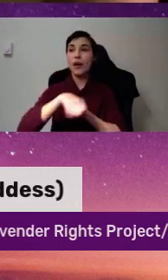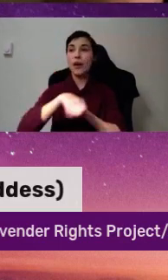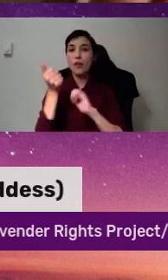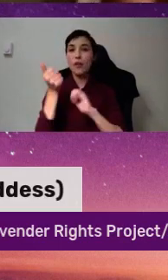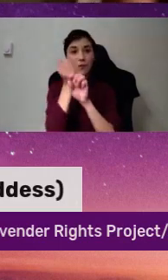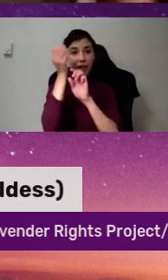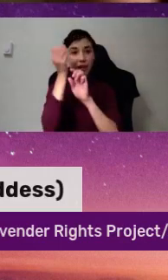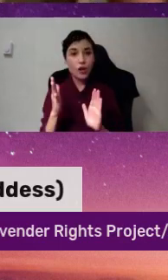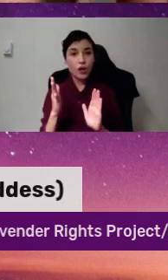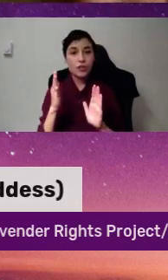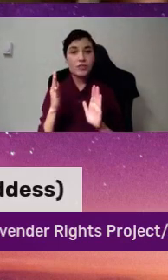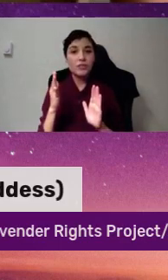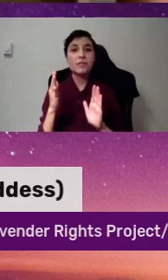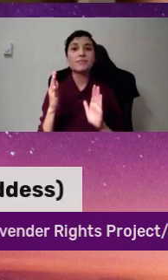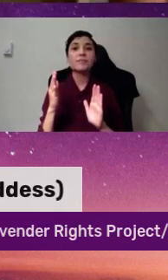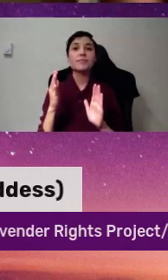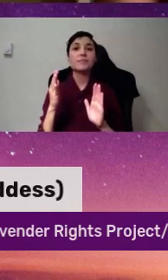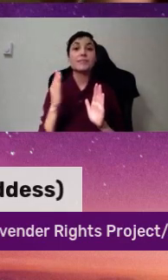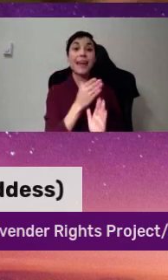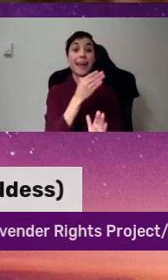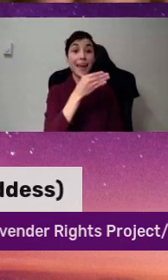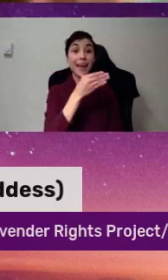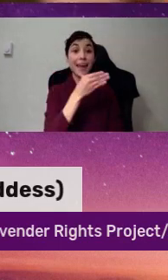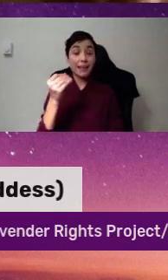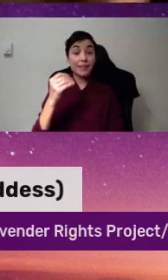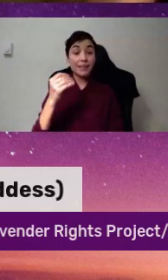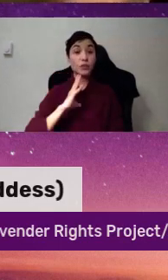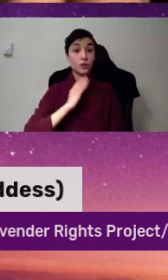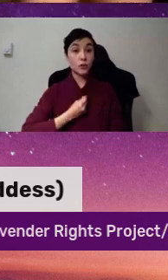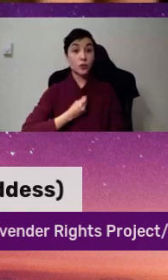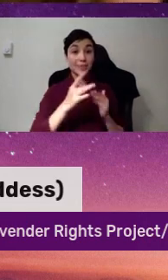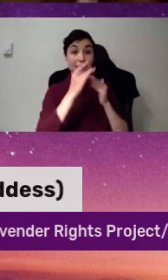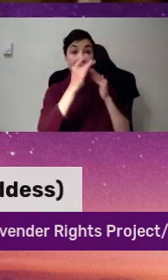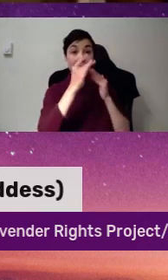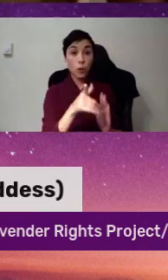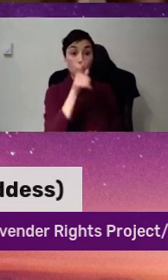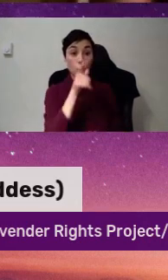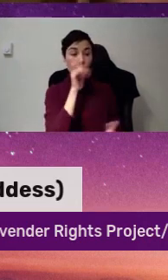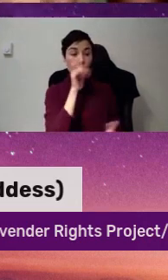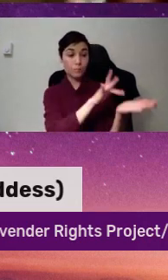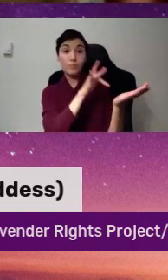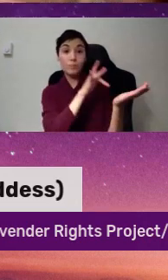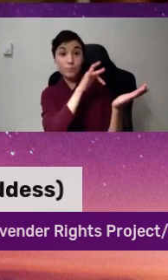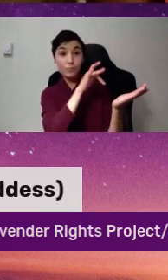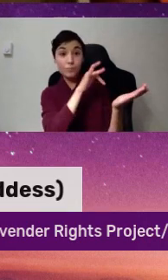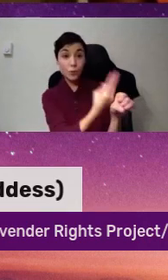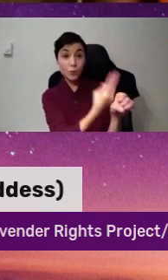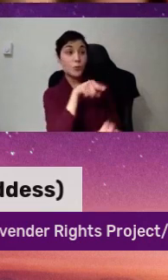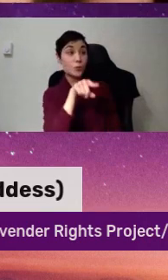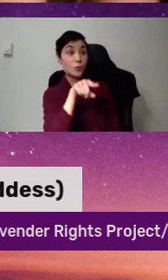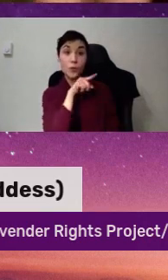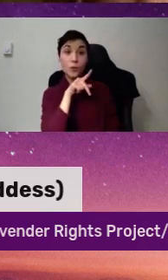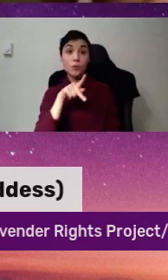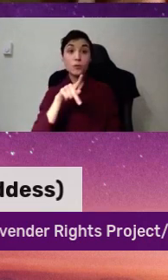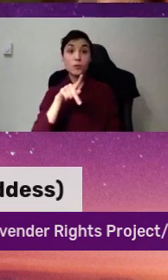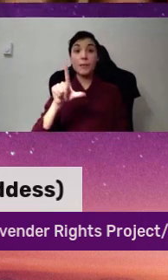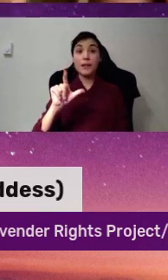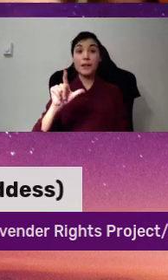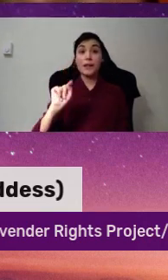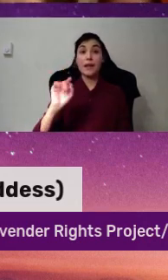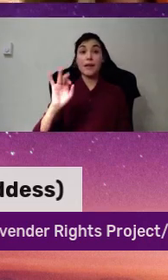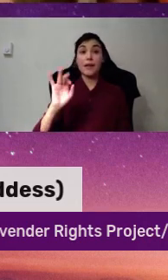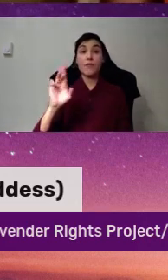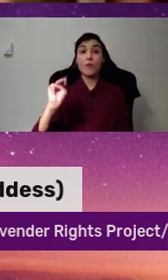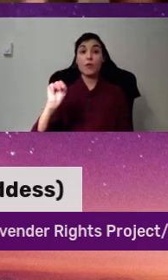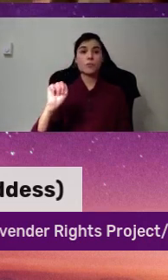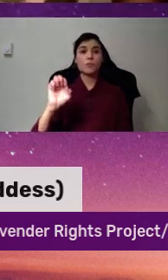the trans leaders that use those, platforms and just really take it just to the next level. It's just really astounding. I'm looking at so many graphics and